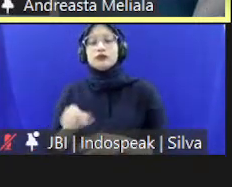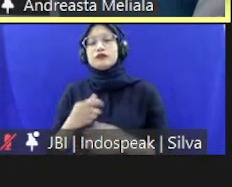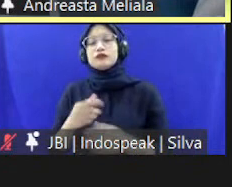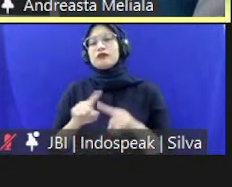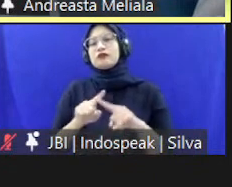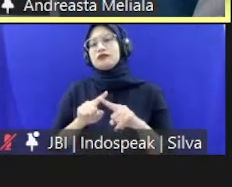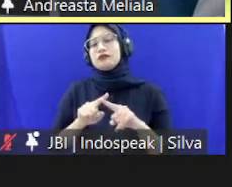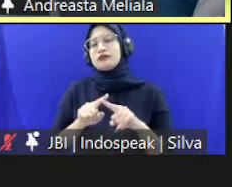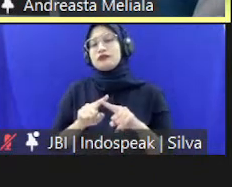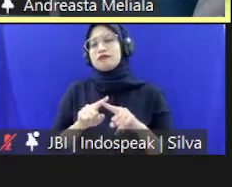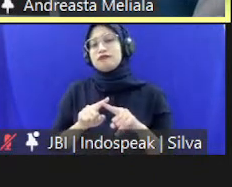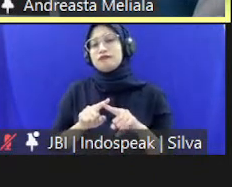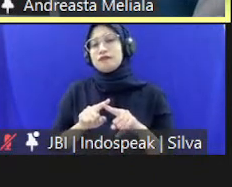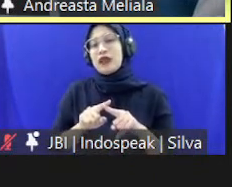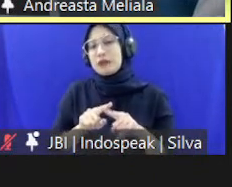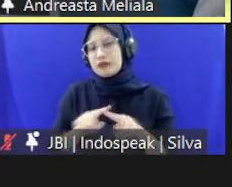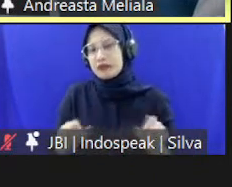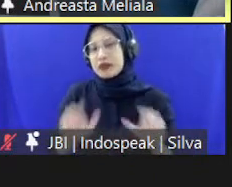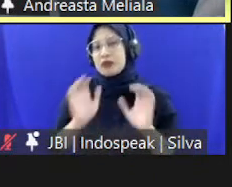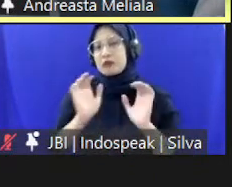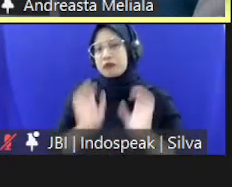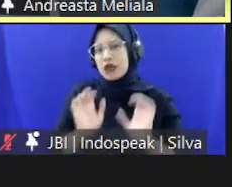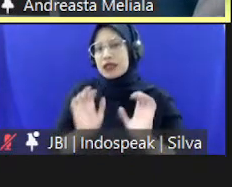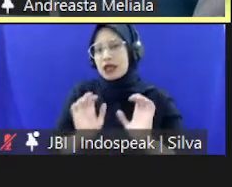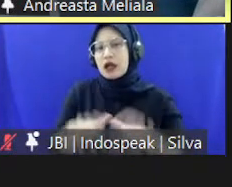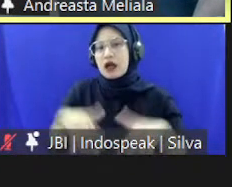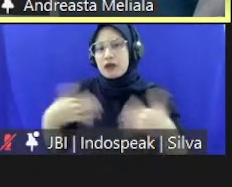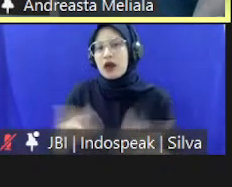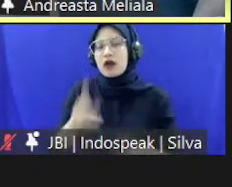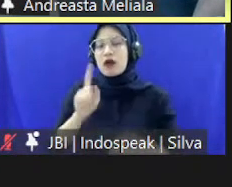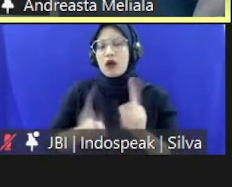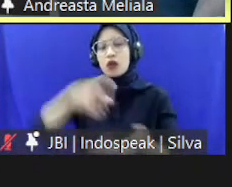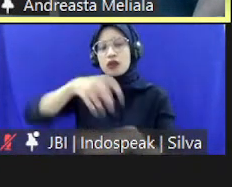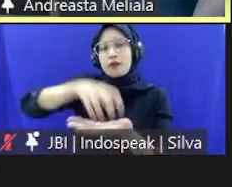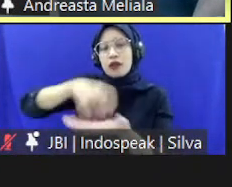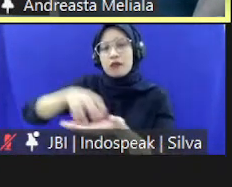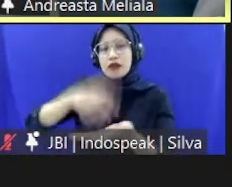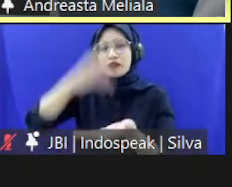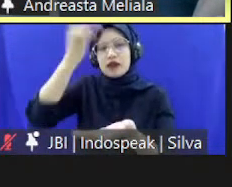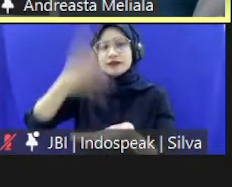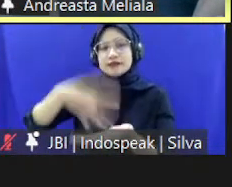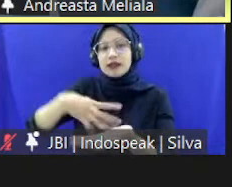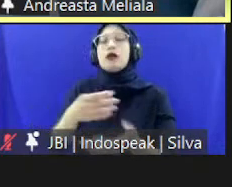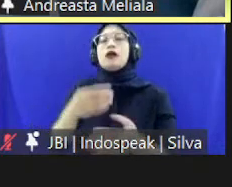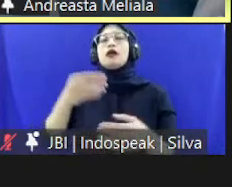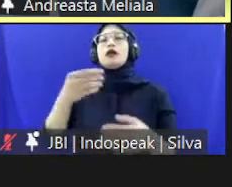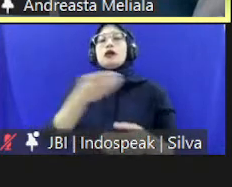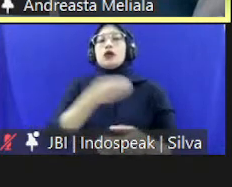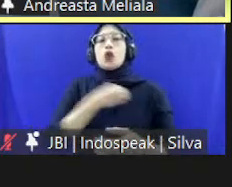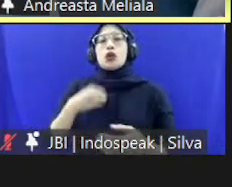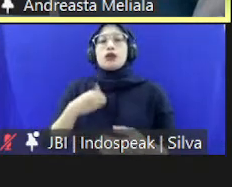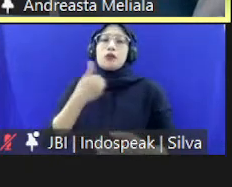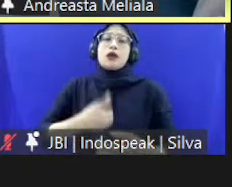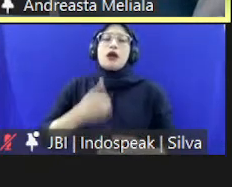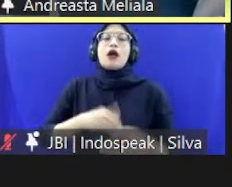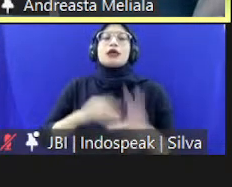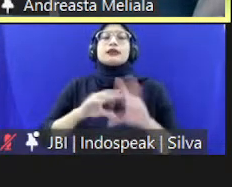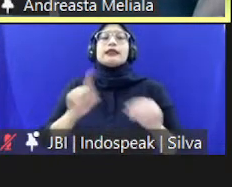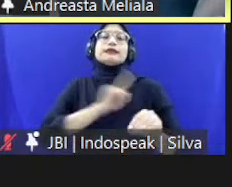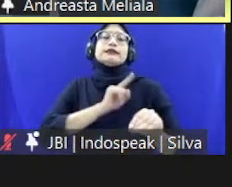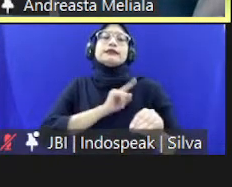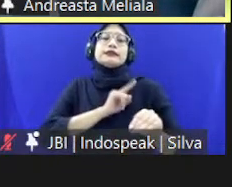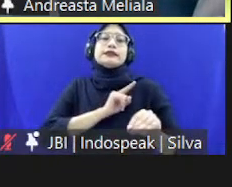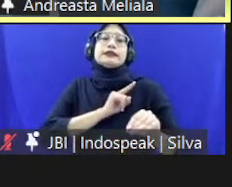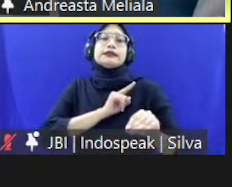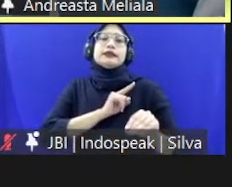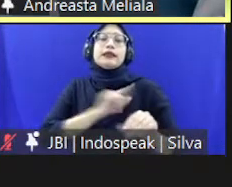their partner from anesthesiologist. And this is a discussion. The private sectors are only